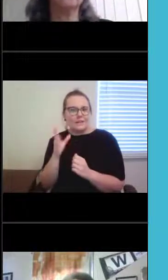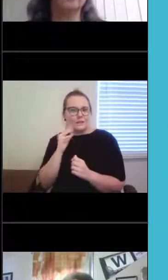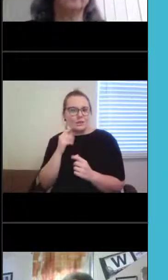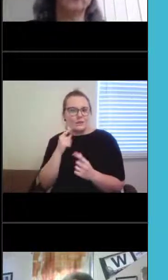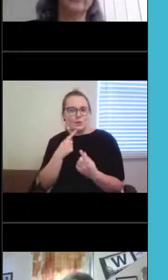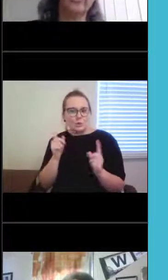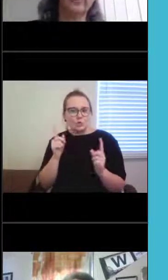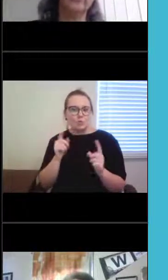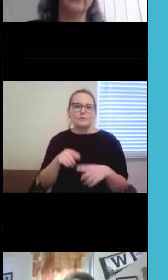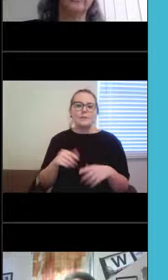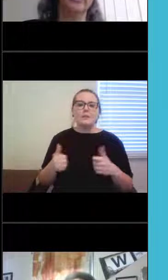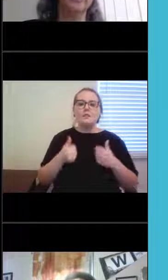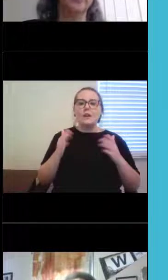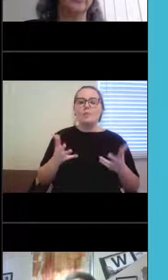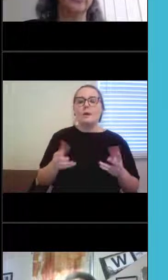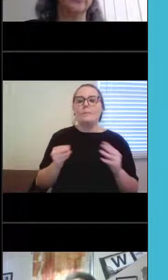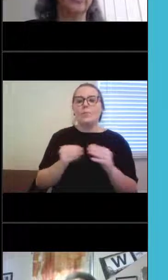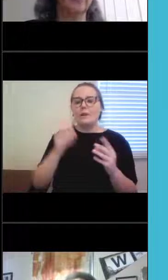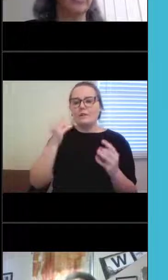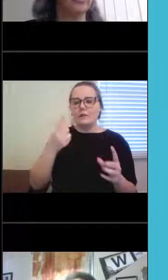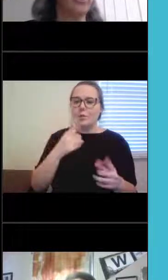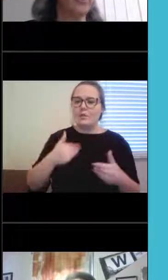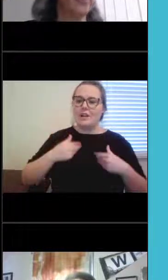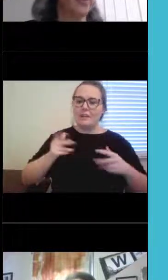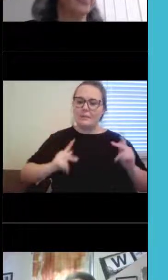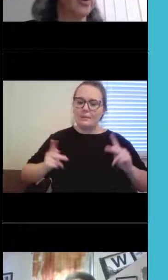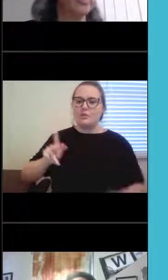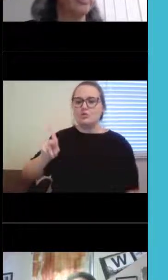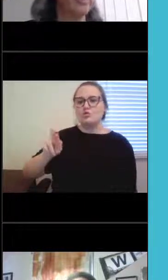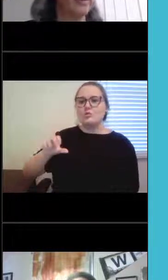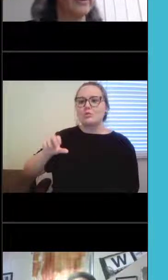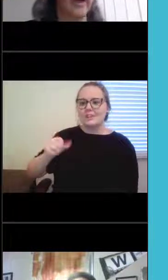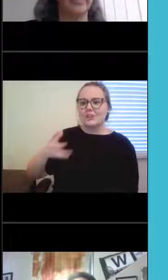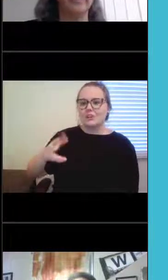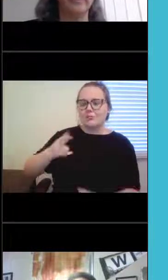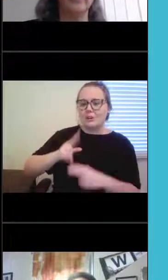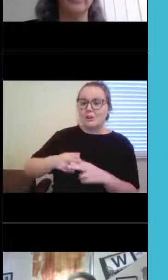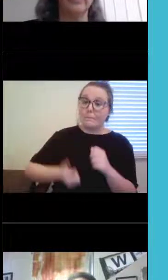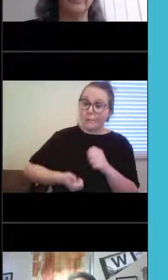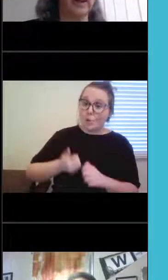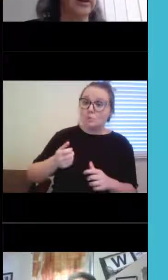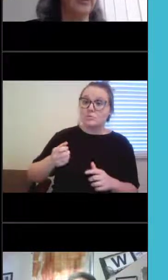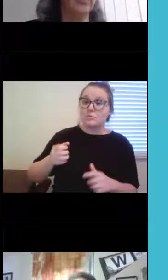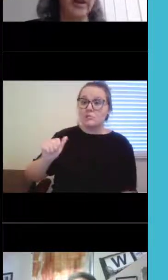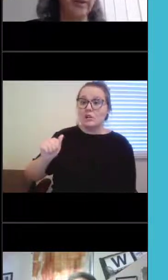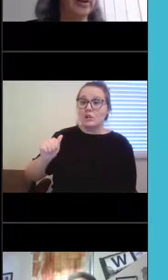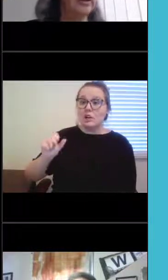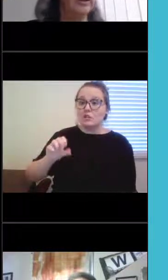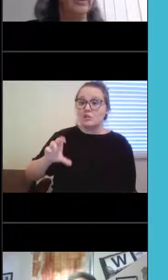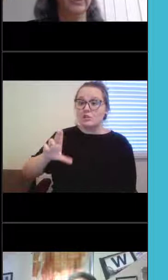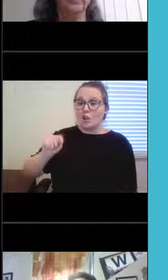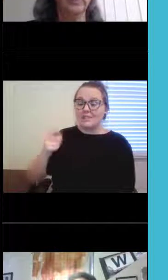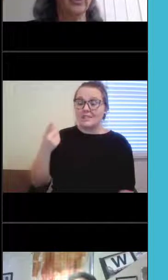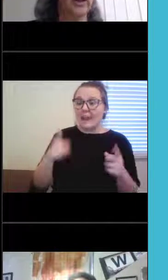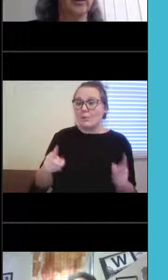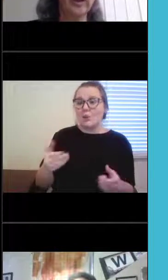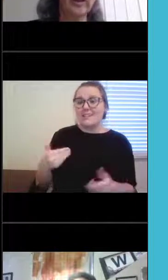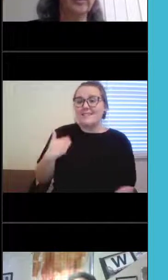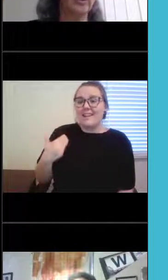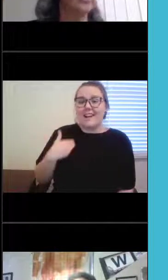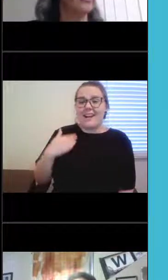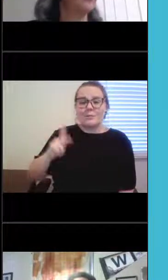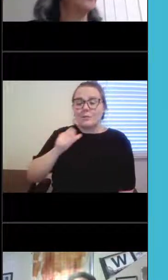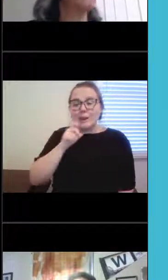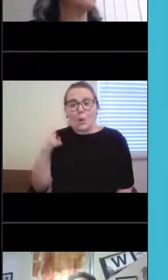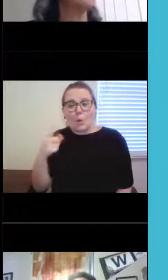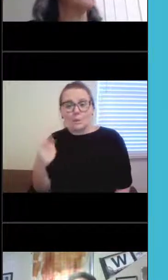Survivors also wanted more education for young people. As Kris mentioned, you know, most assaults happen against very young people. in not just young